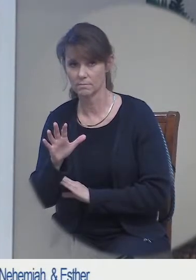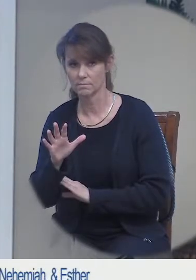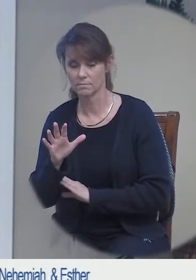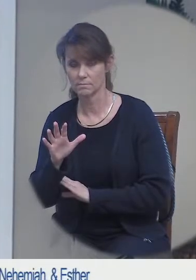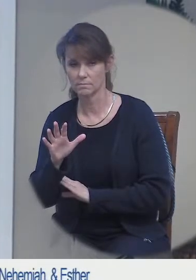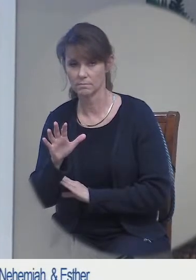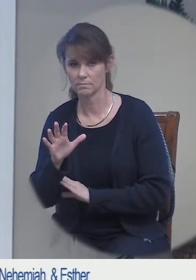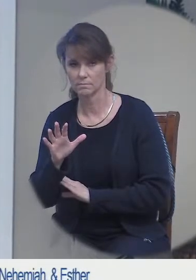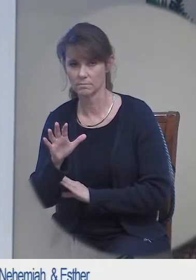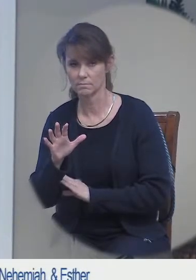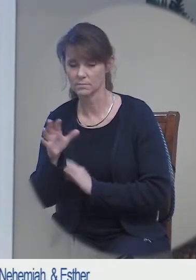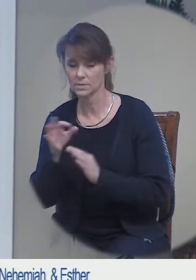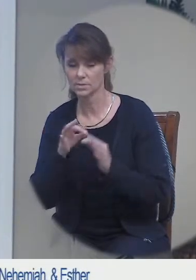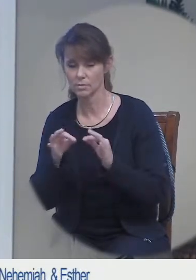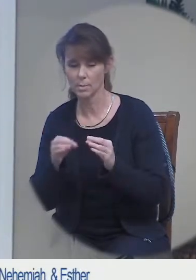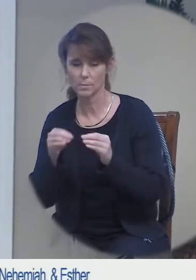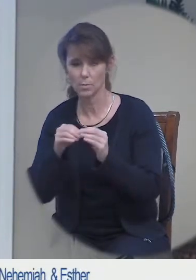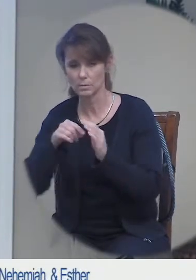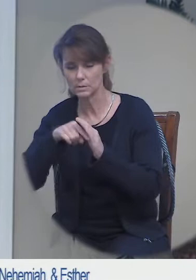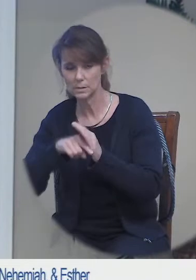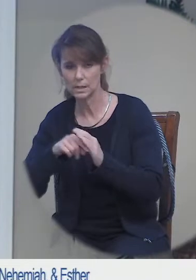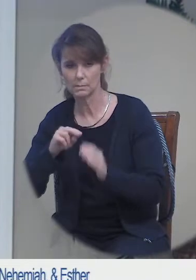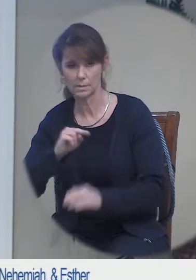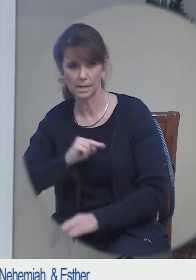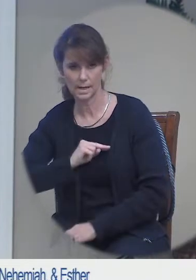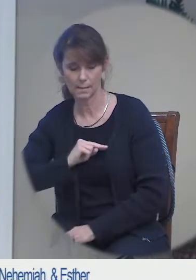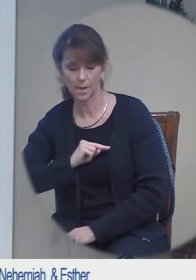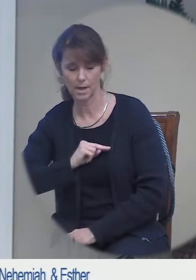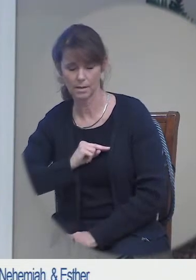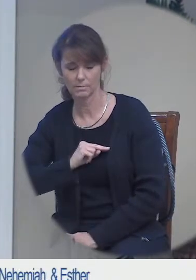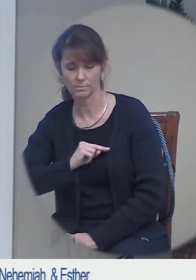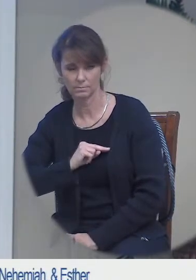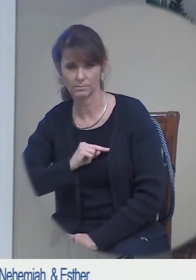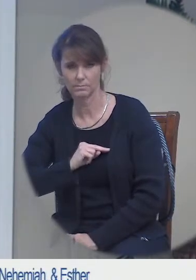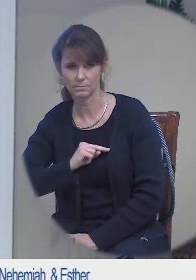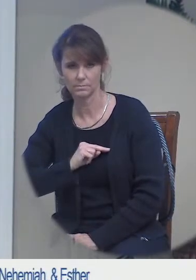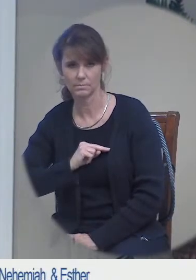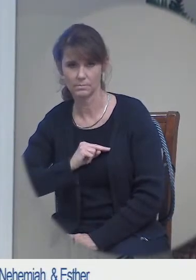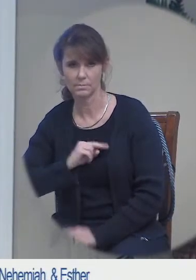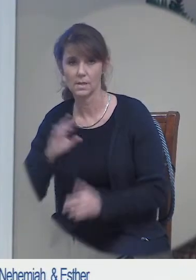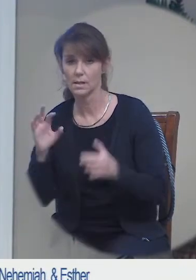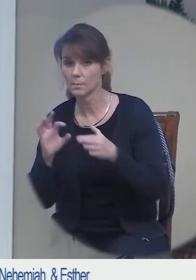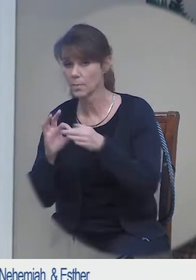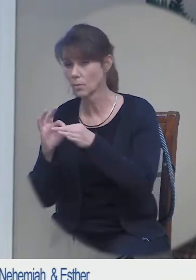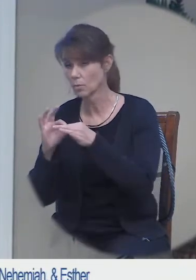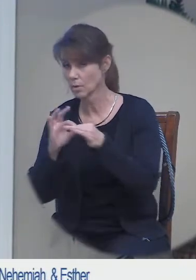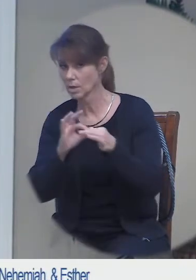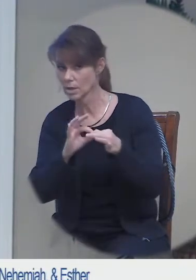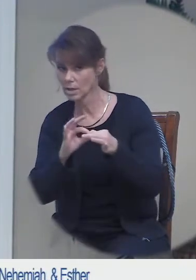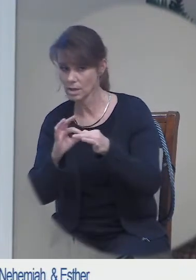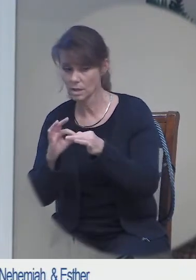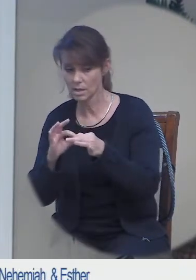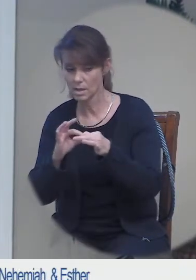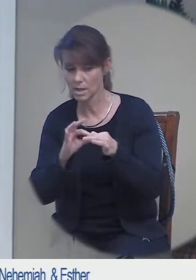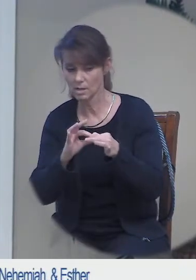But what connection? I think it's an interesting connection that he has